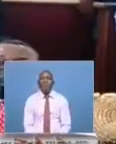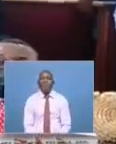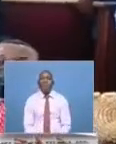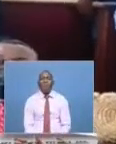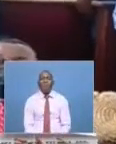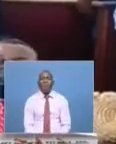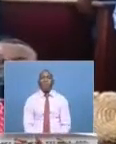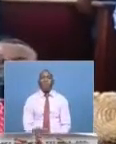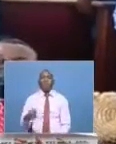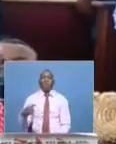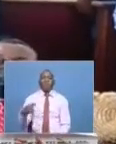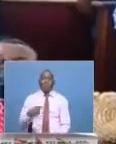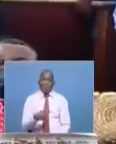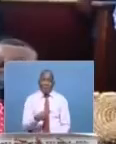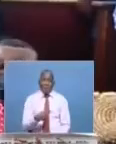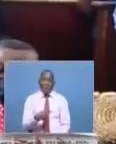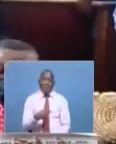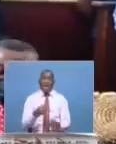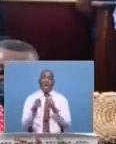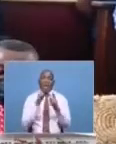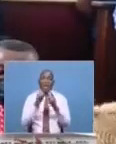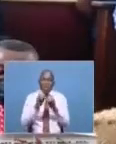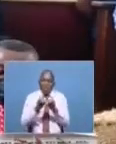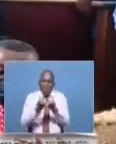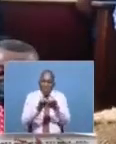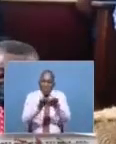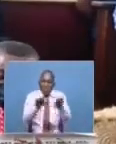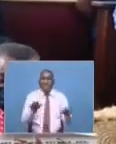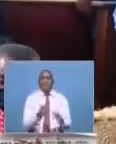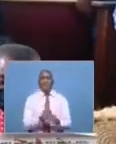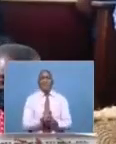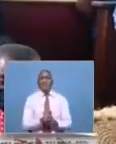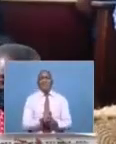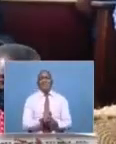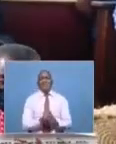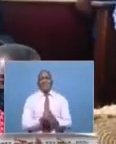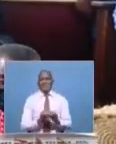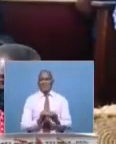was clearly covered